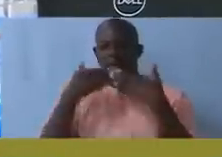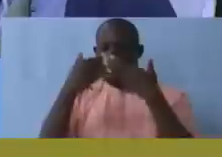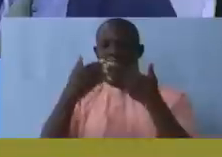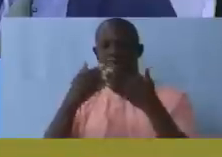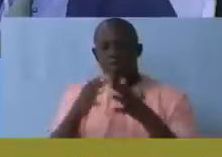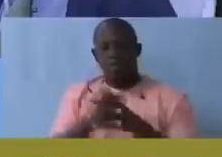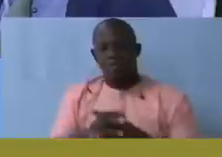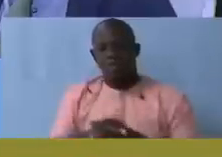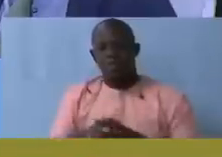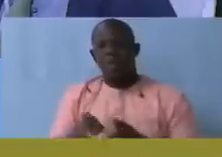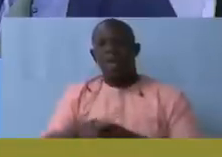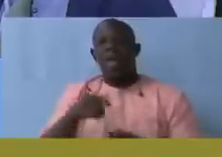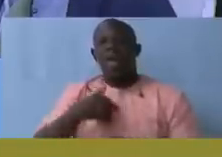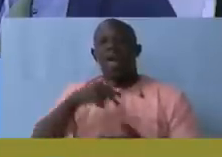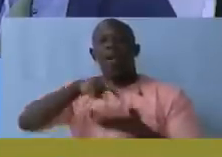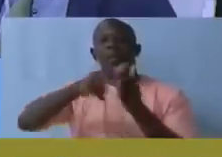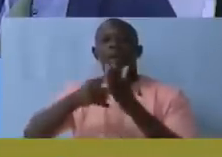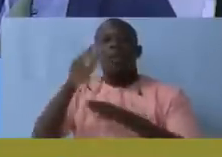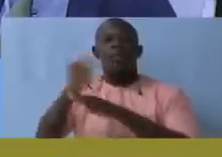mean,